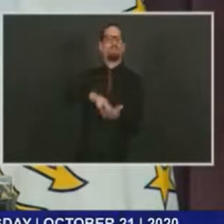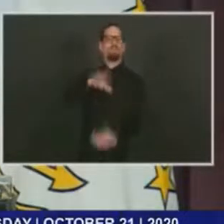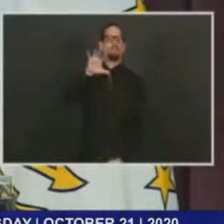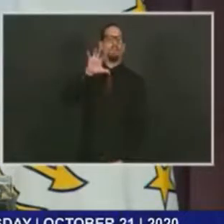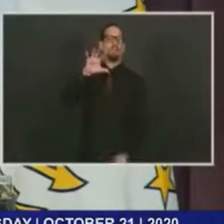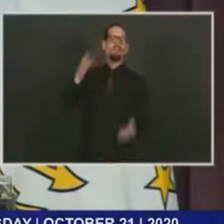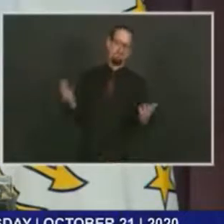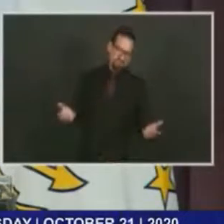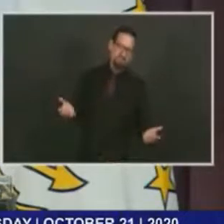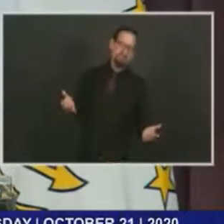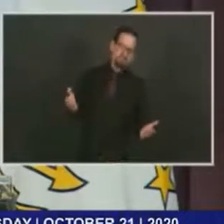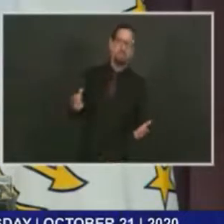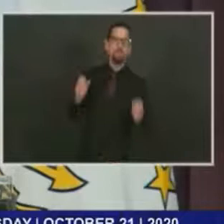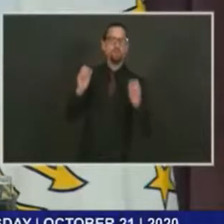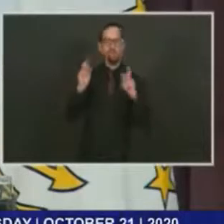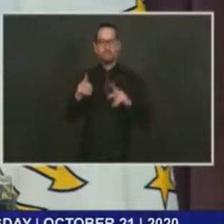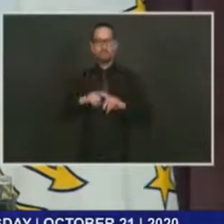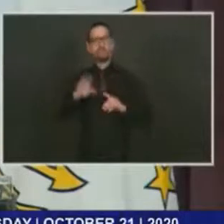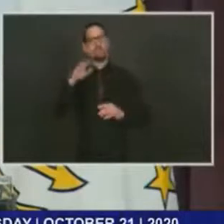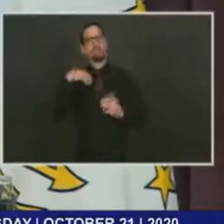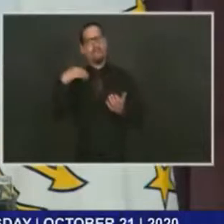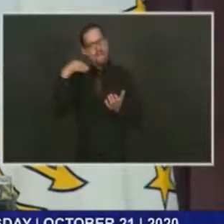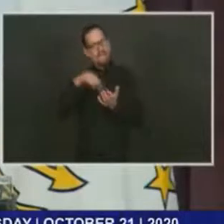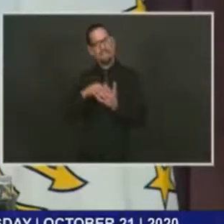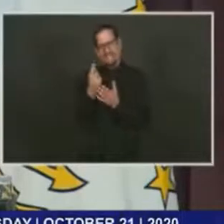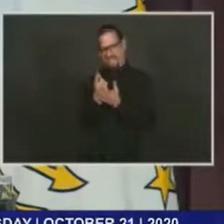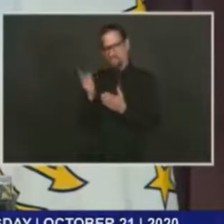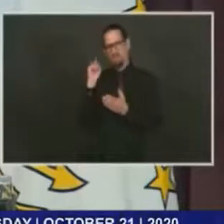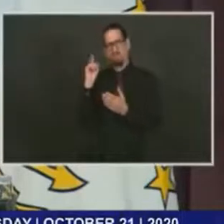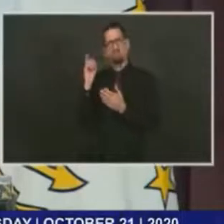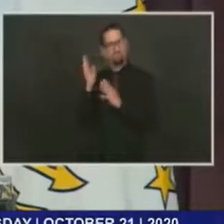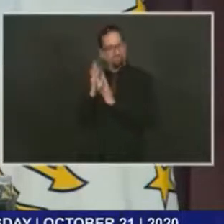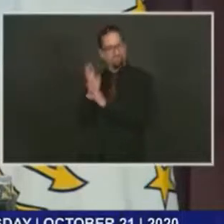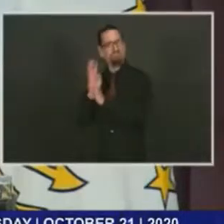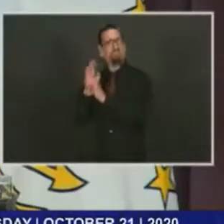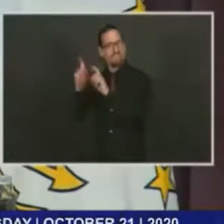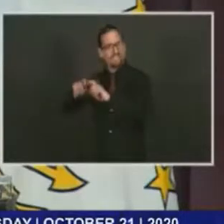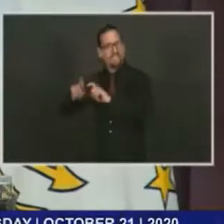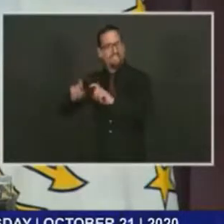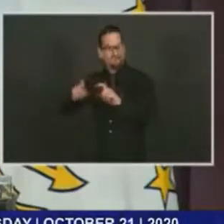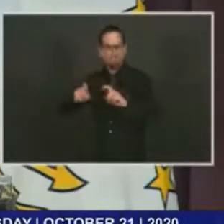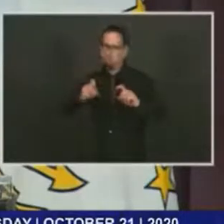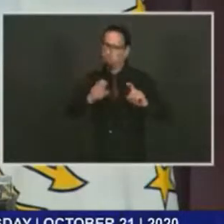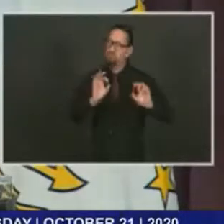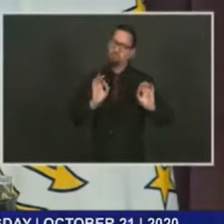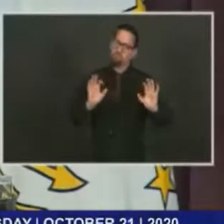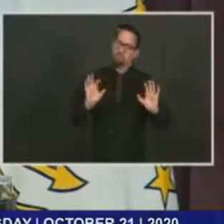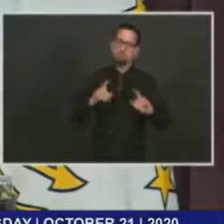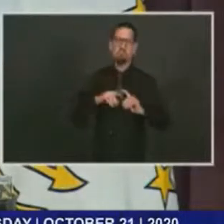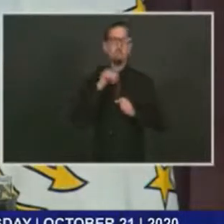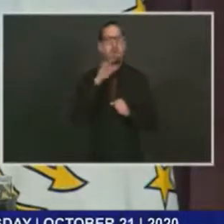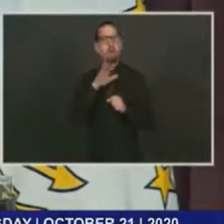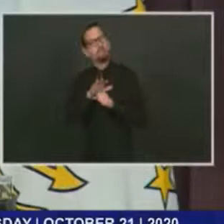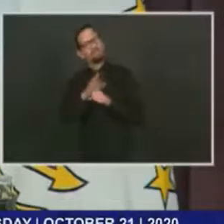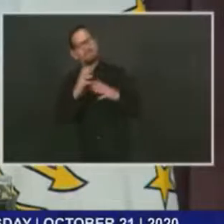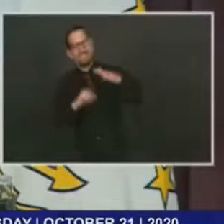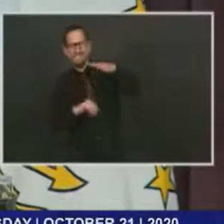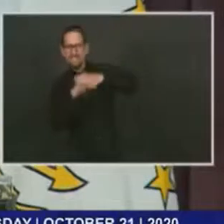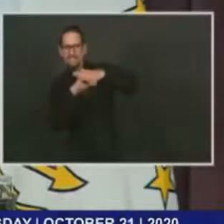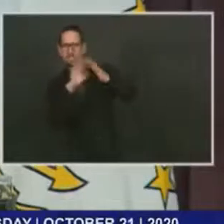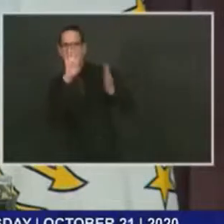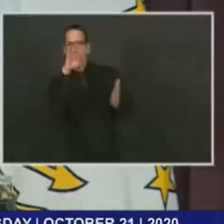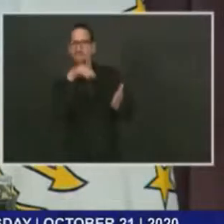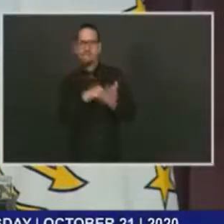people went out last week after Wednesday and got a test. And these are people who aren't